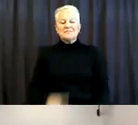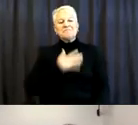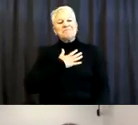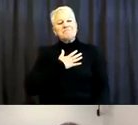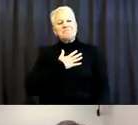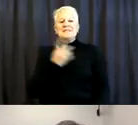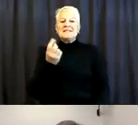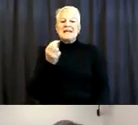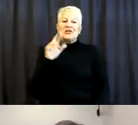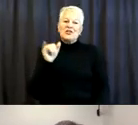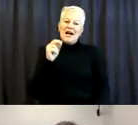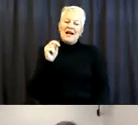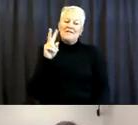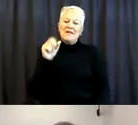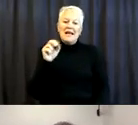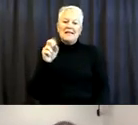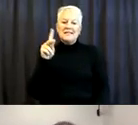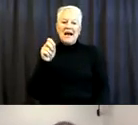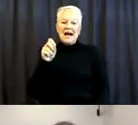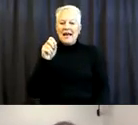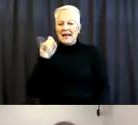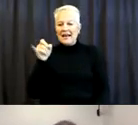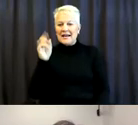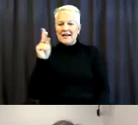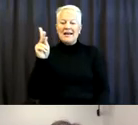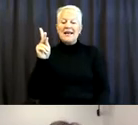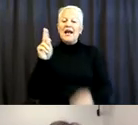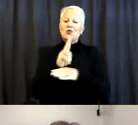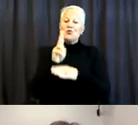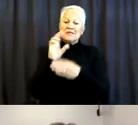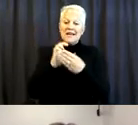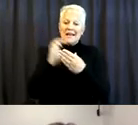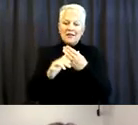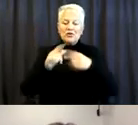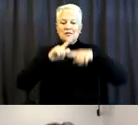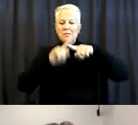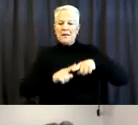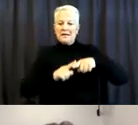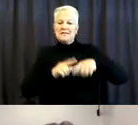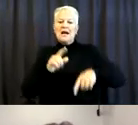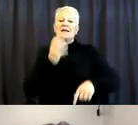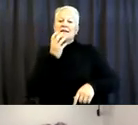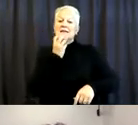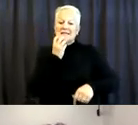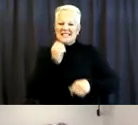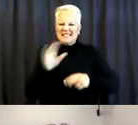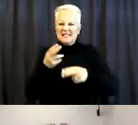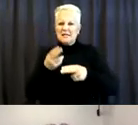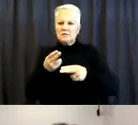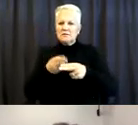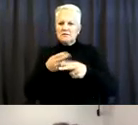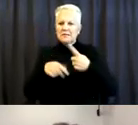Dr. John Van Dyke. The use of calendars is based on Dr. Van Dyke's work. He's